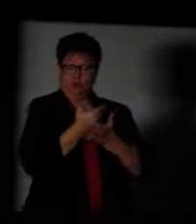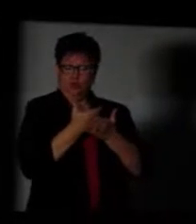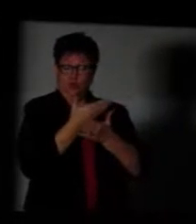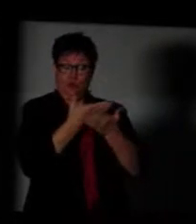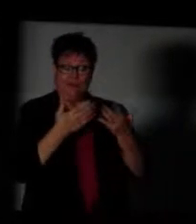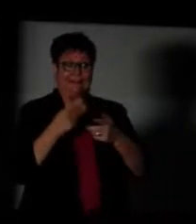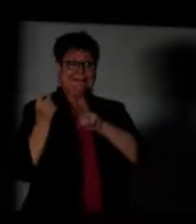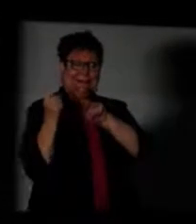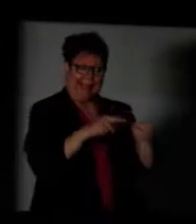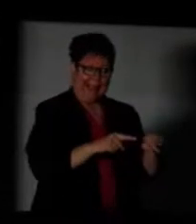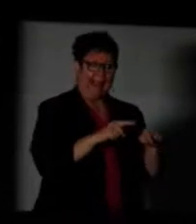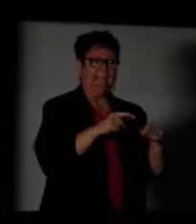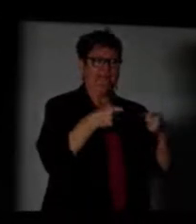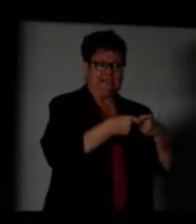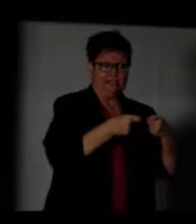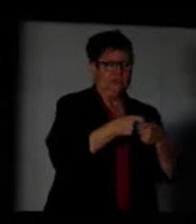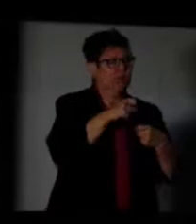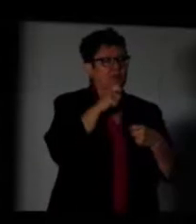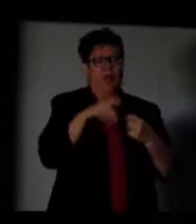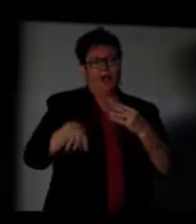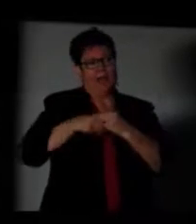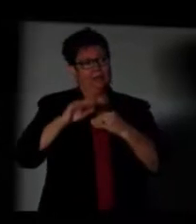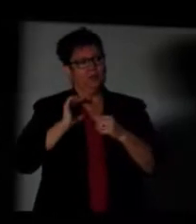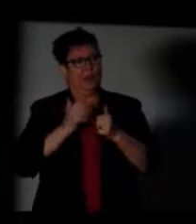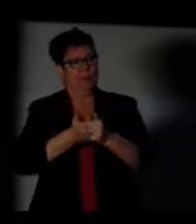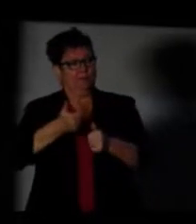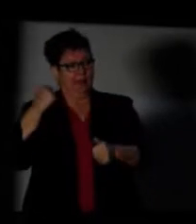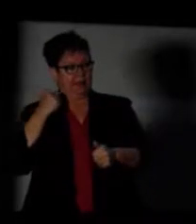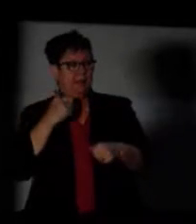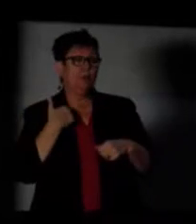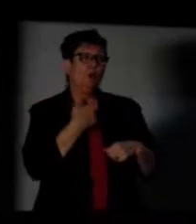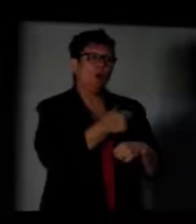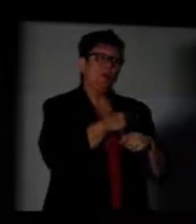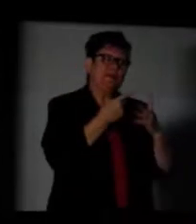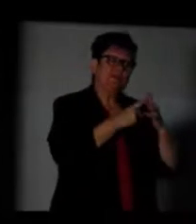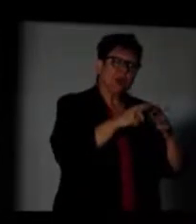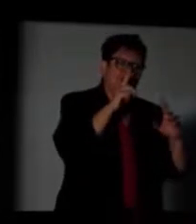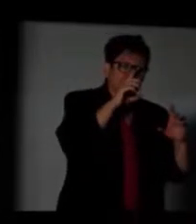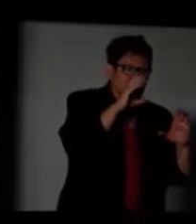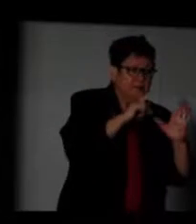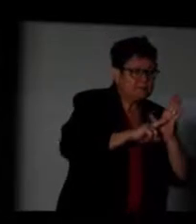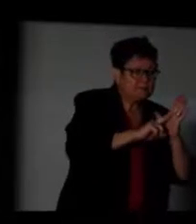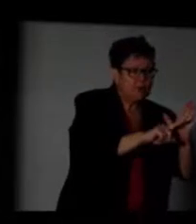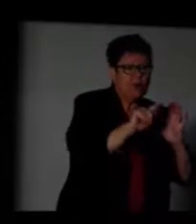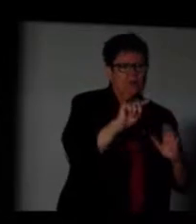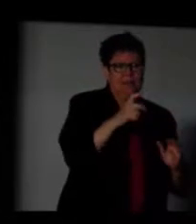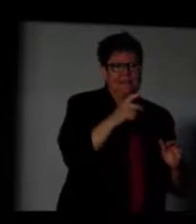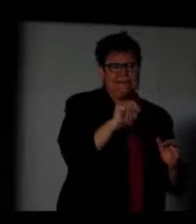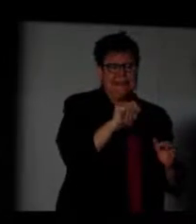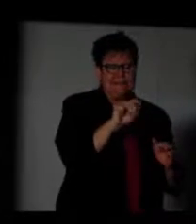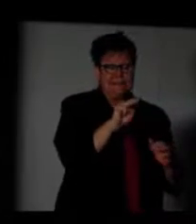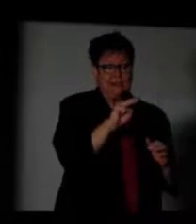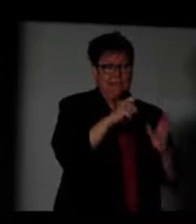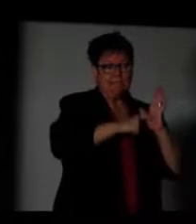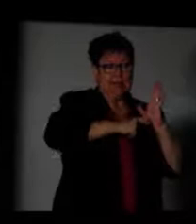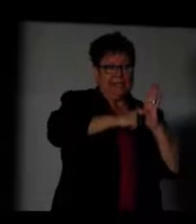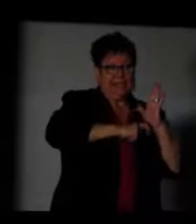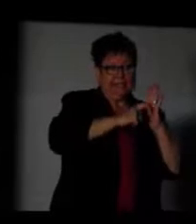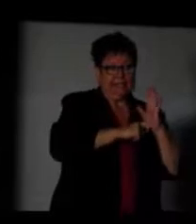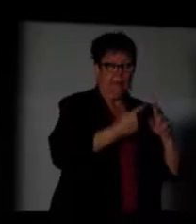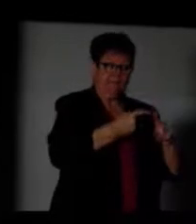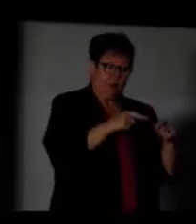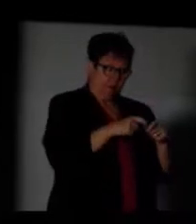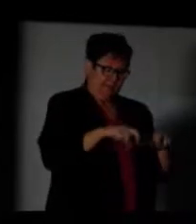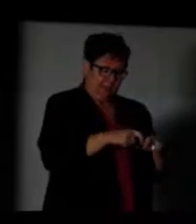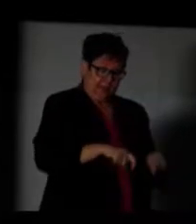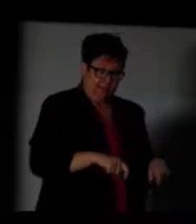digital. We started exploring text mining, in particular, mining information from our labels, but the beginnings of linking label